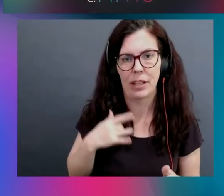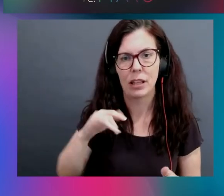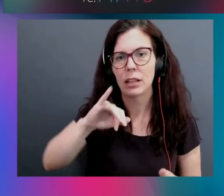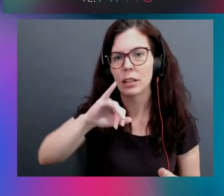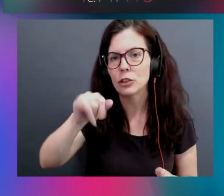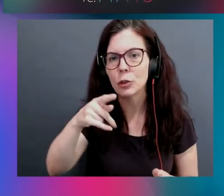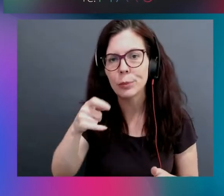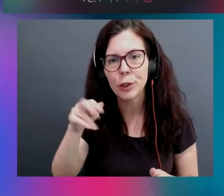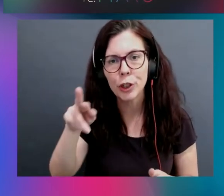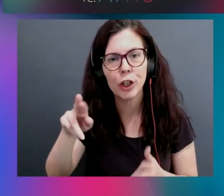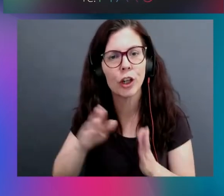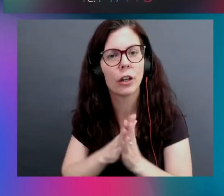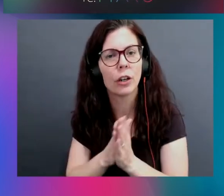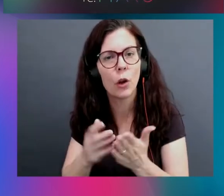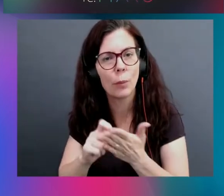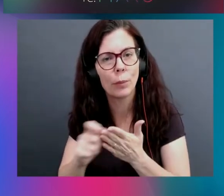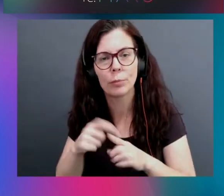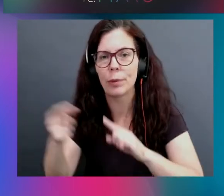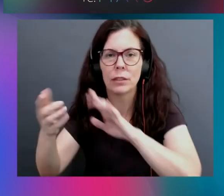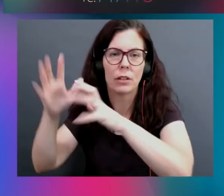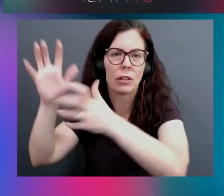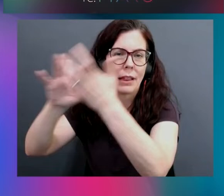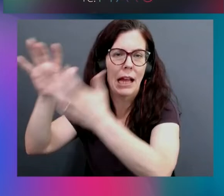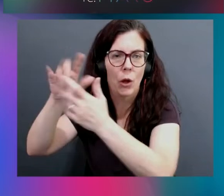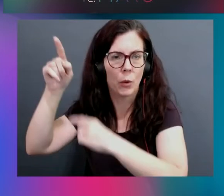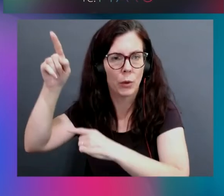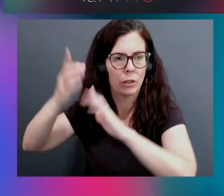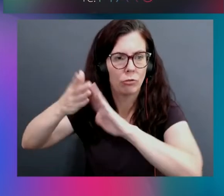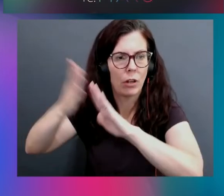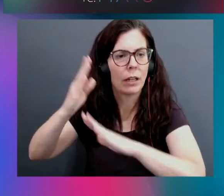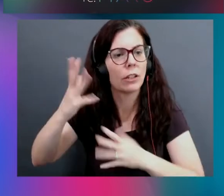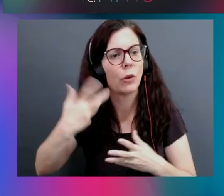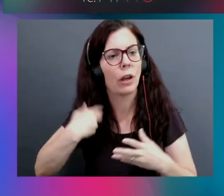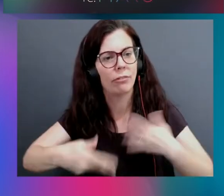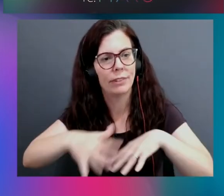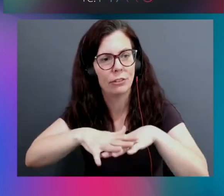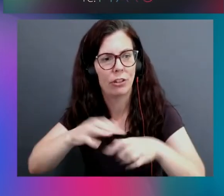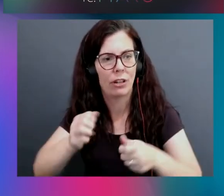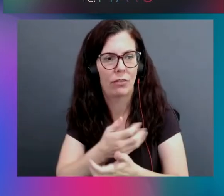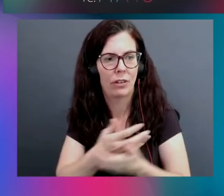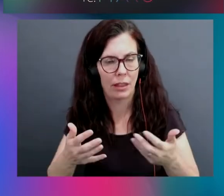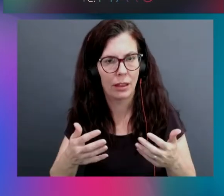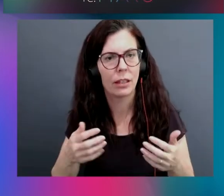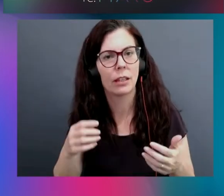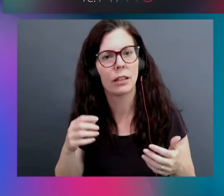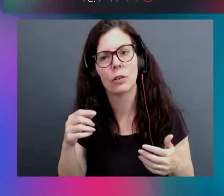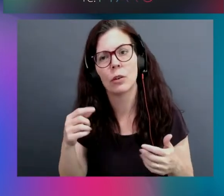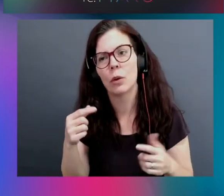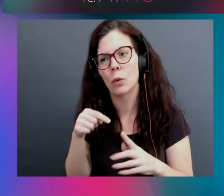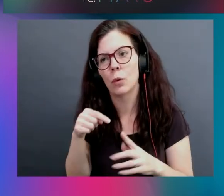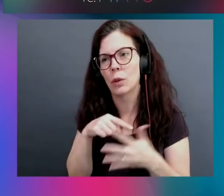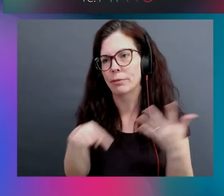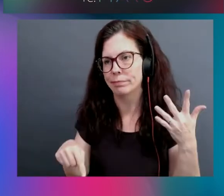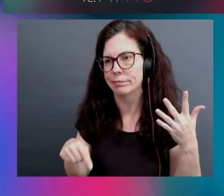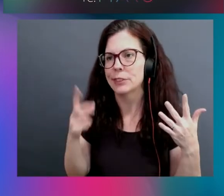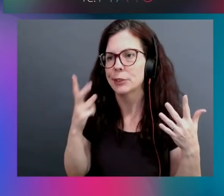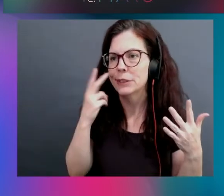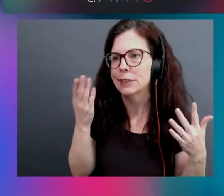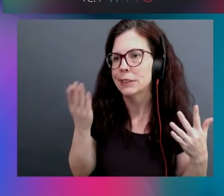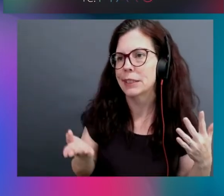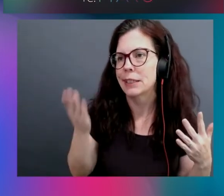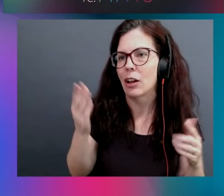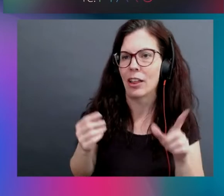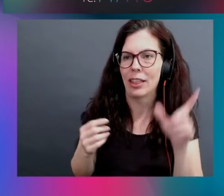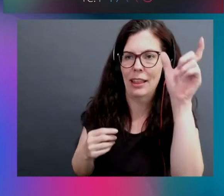it's all running on the cloud, and you have all the integration with Git and all of that, as we can see on the left-hand side in